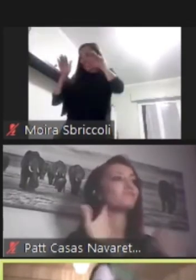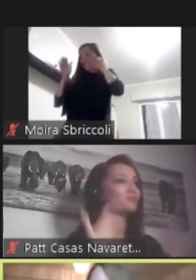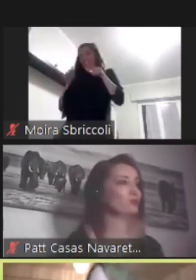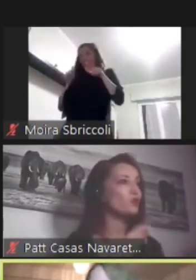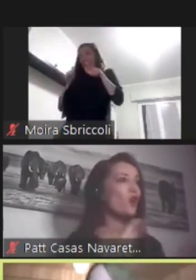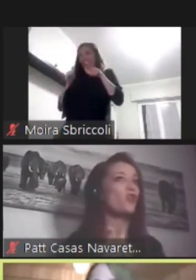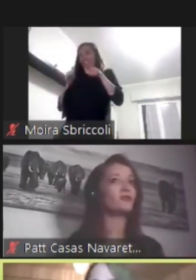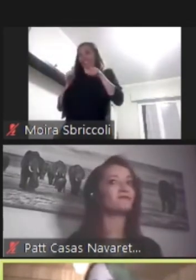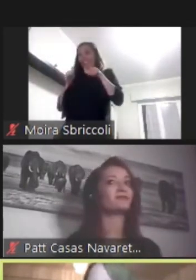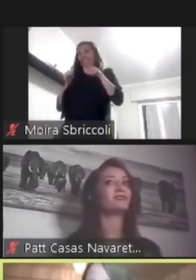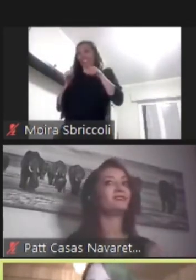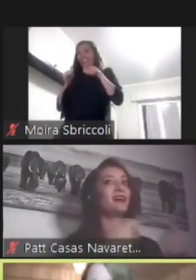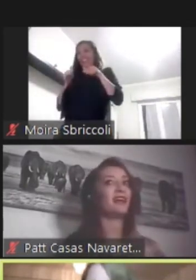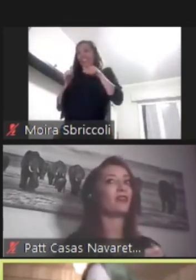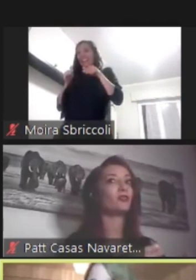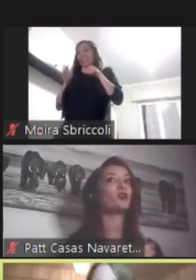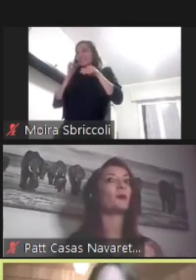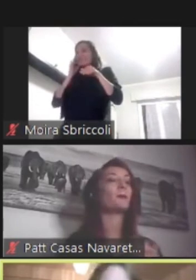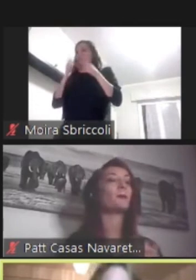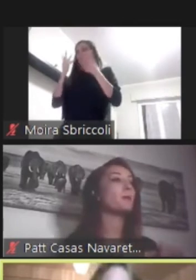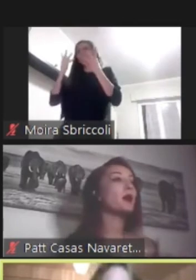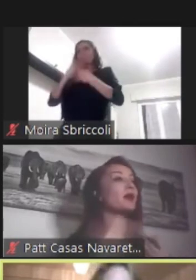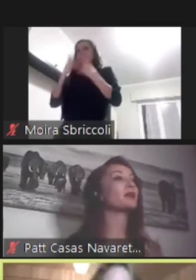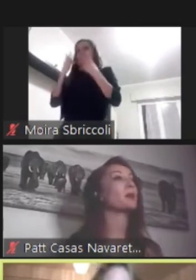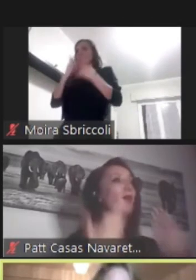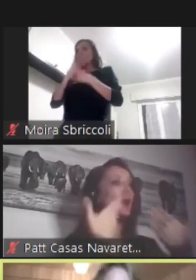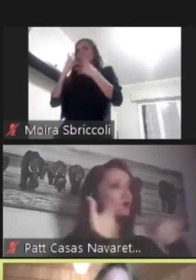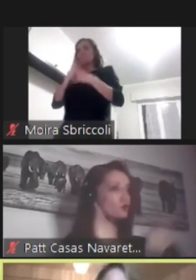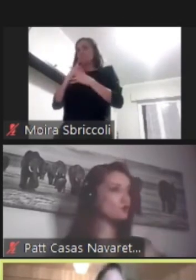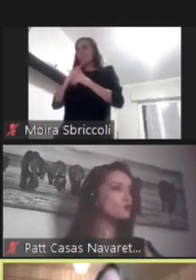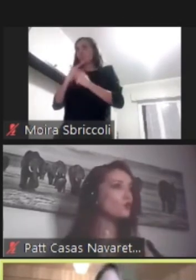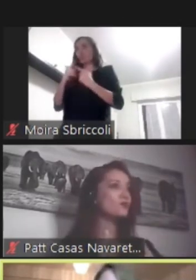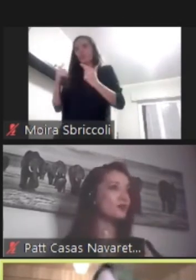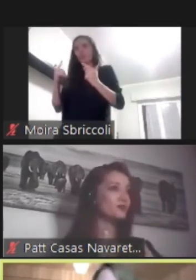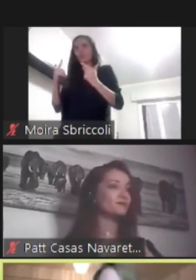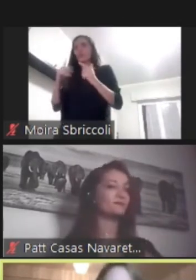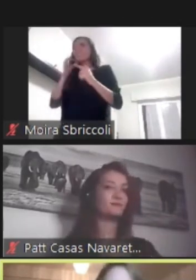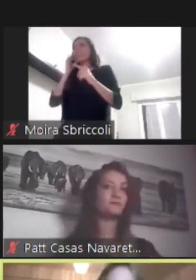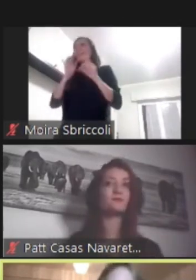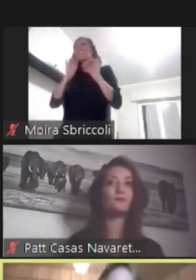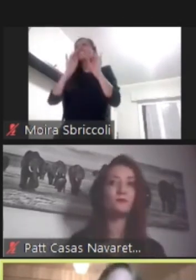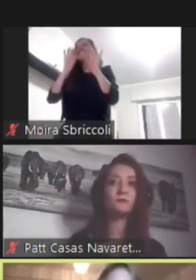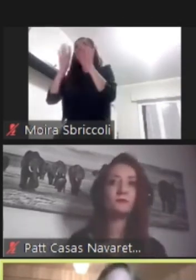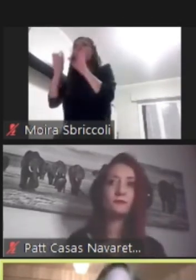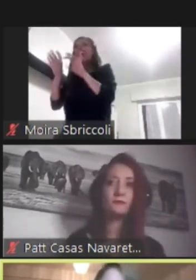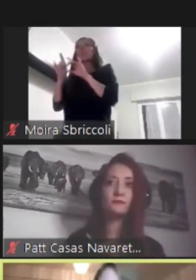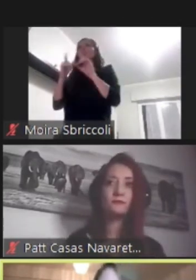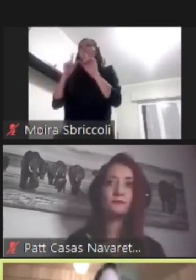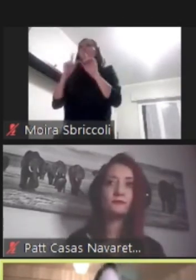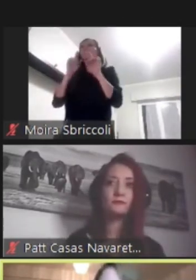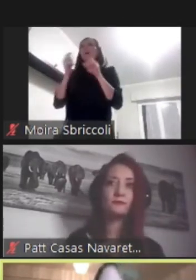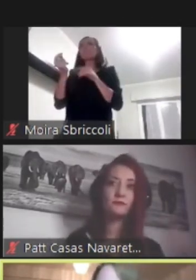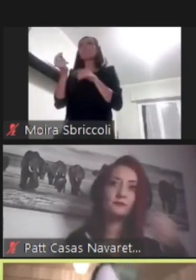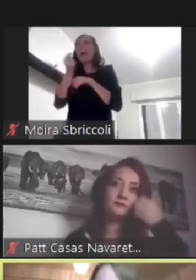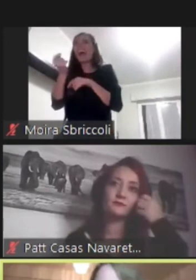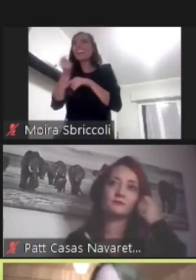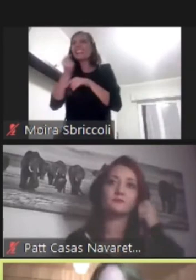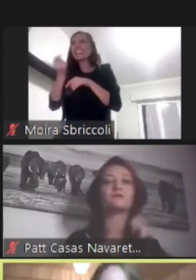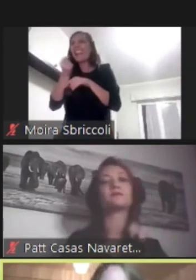to grow and flourish in our body. So aloe vera contains